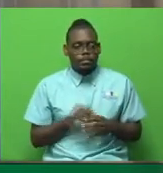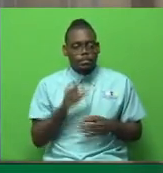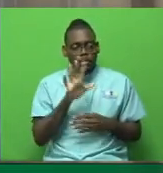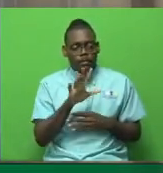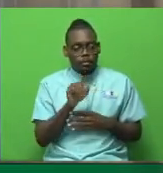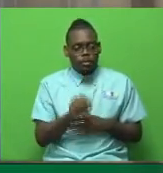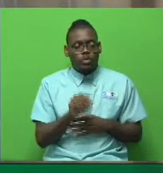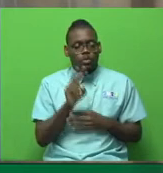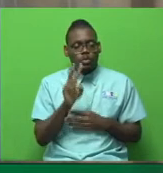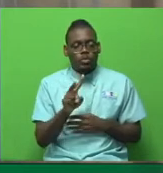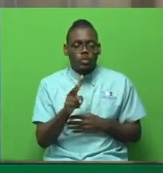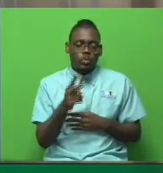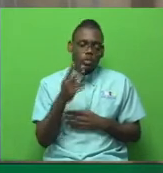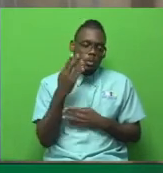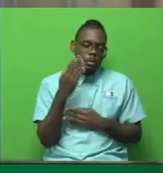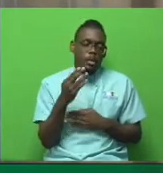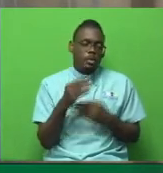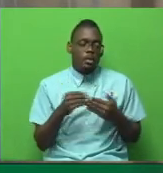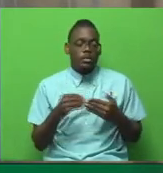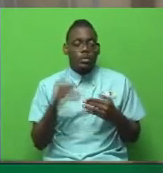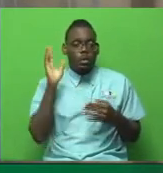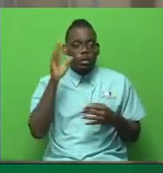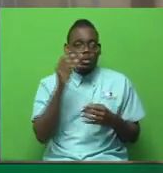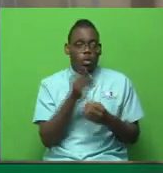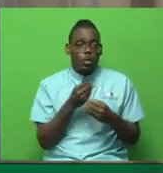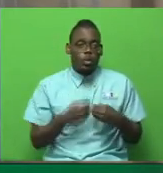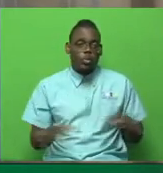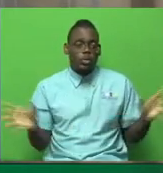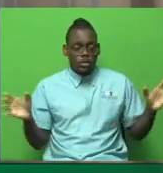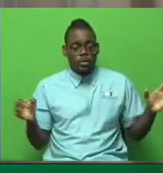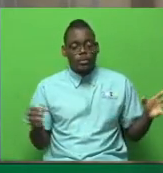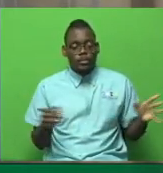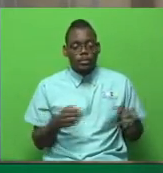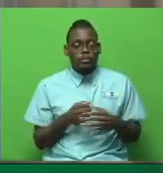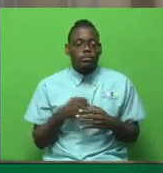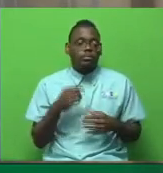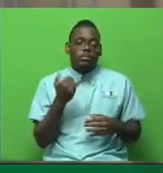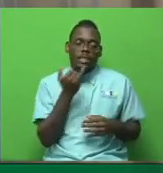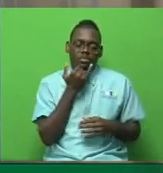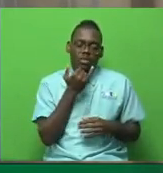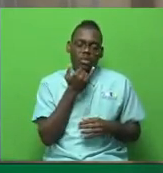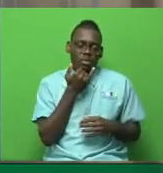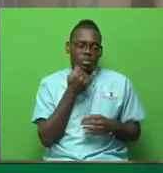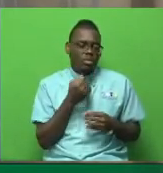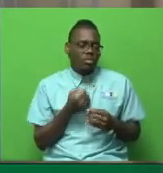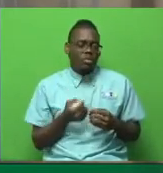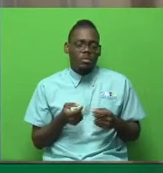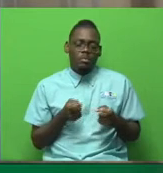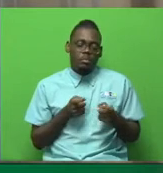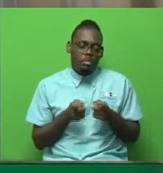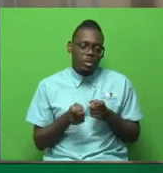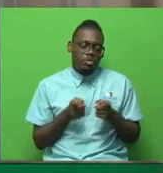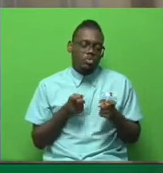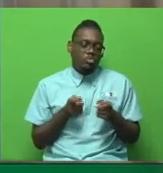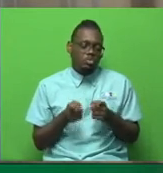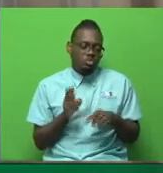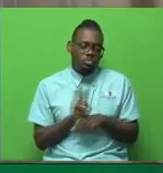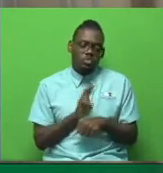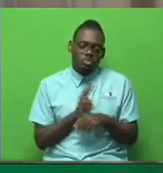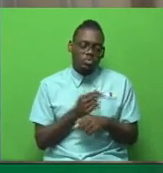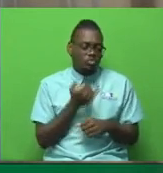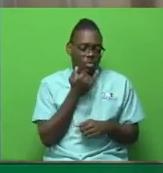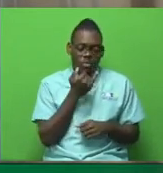mismanagement and any other word they want to use Madam speaker for loss of funds without any